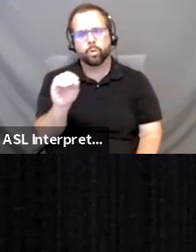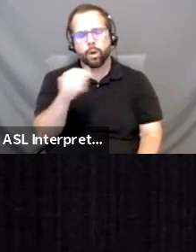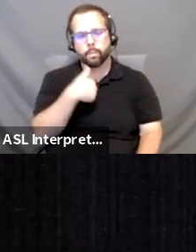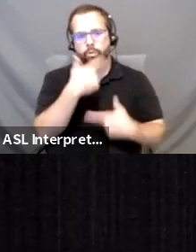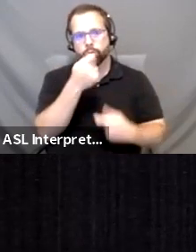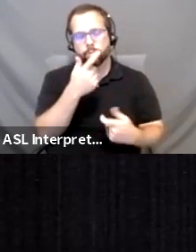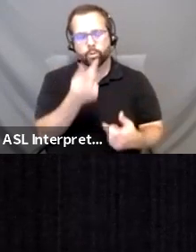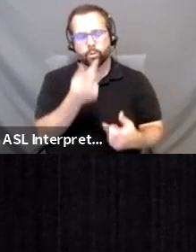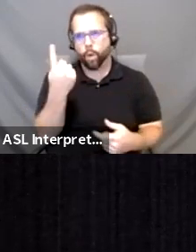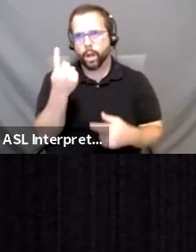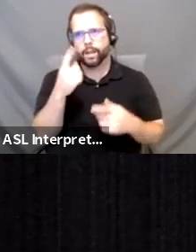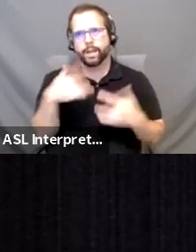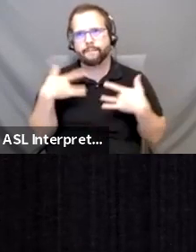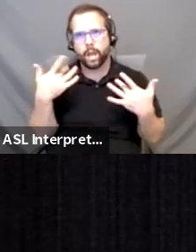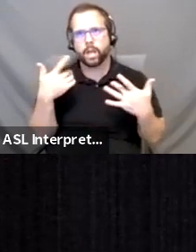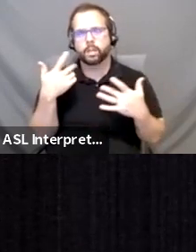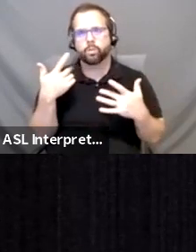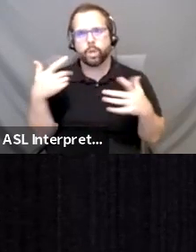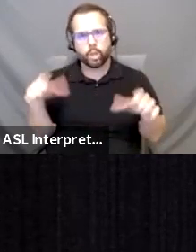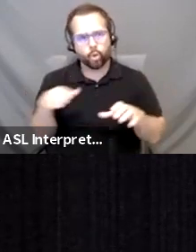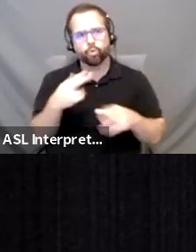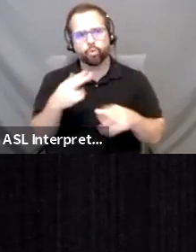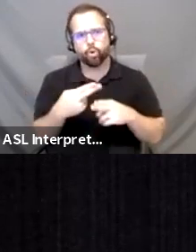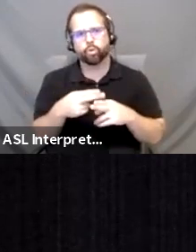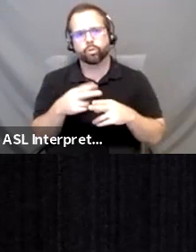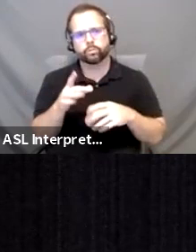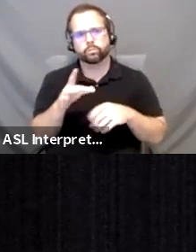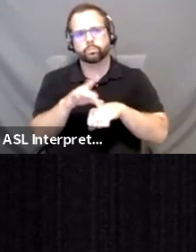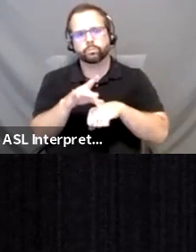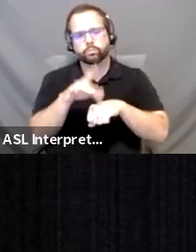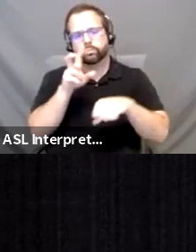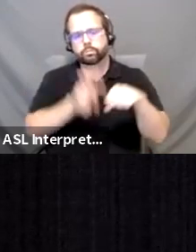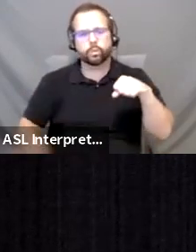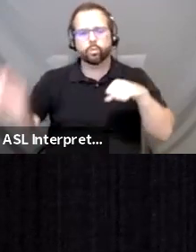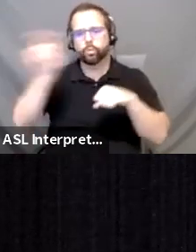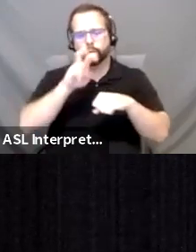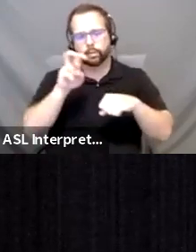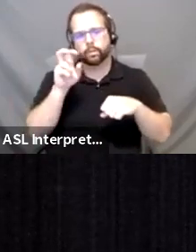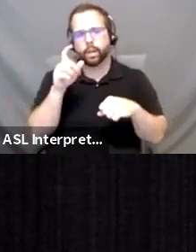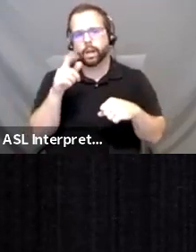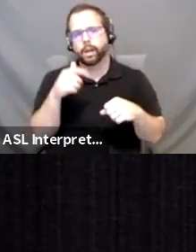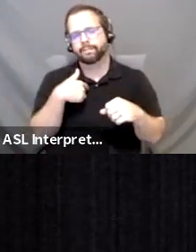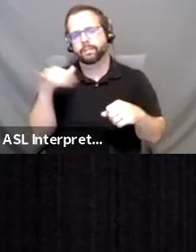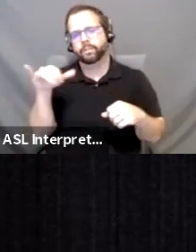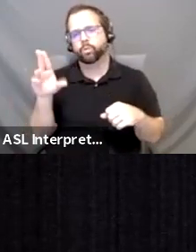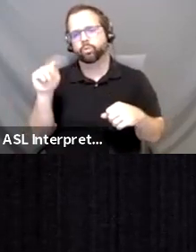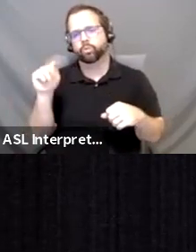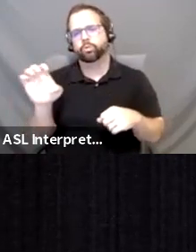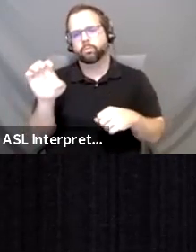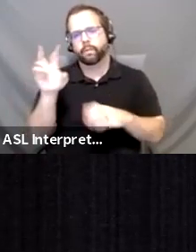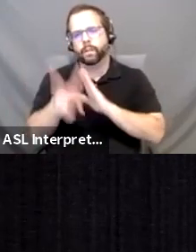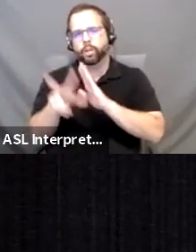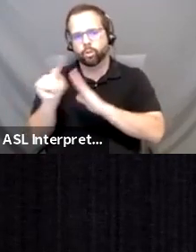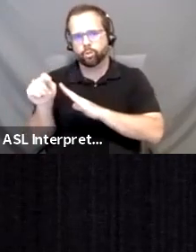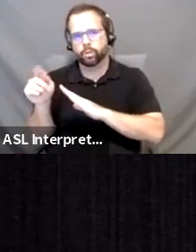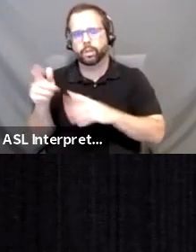Going Around the World, and I've been doing like YouTube videos, and then I have a Google document, and then I just do it